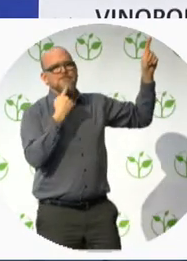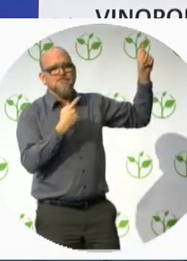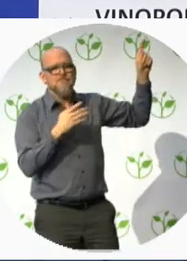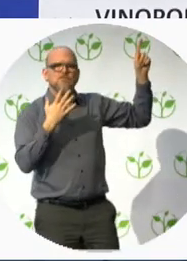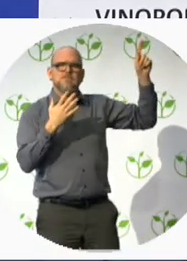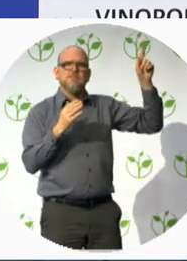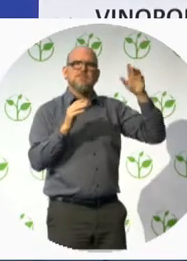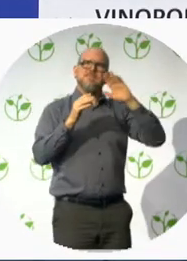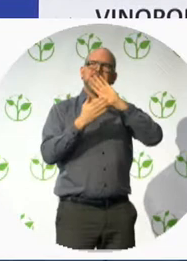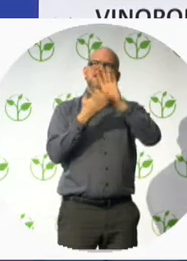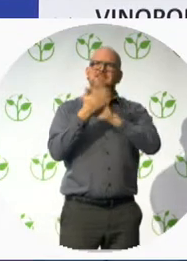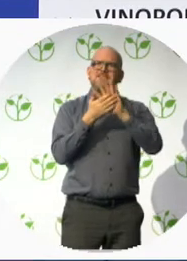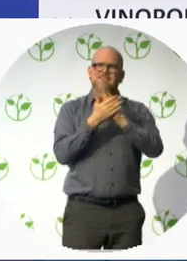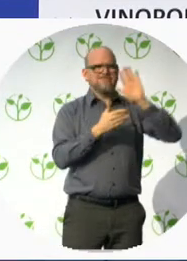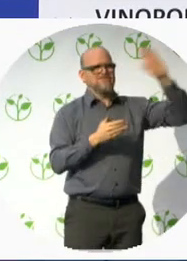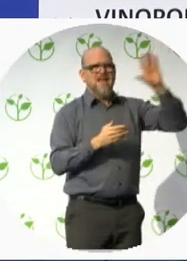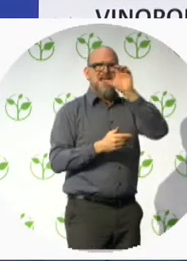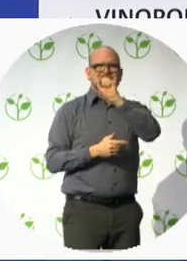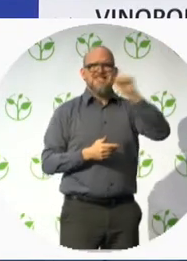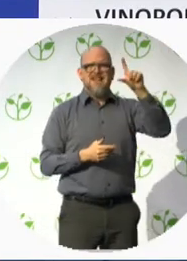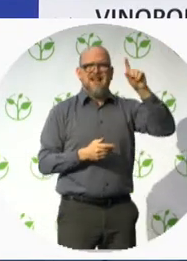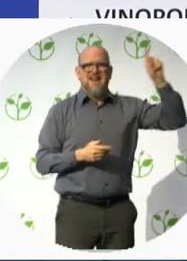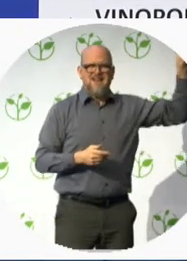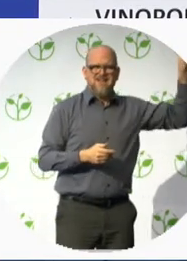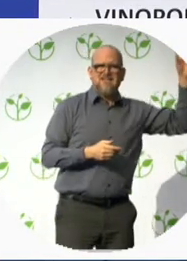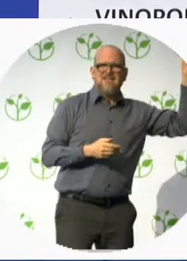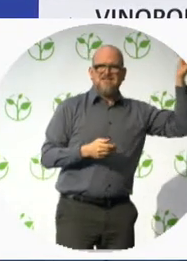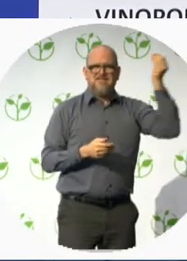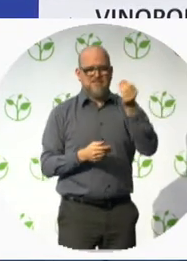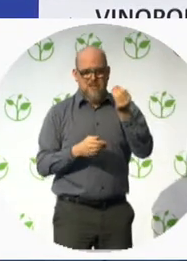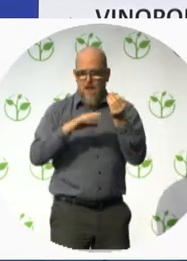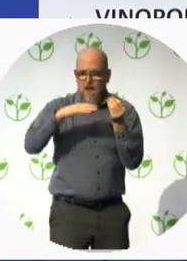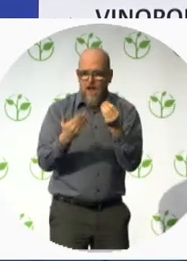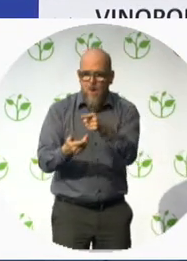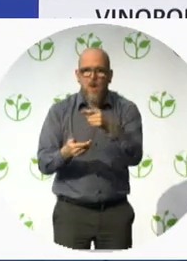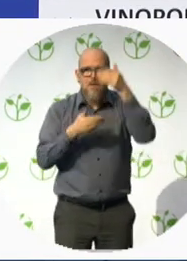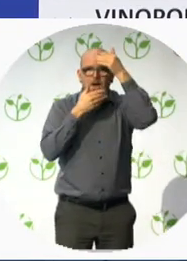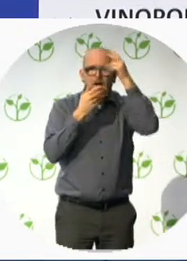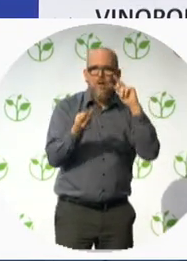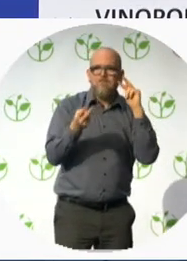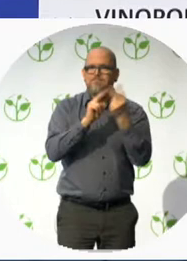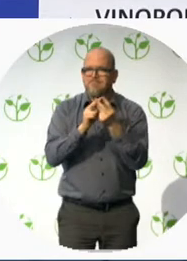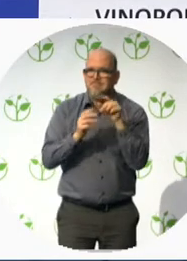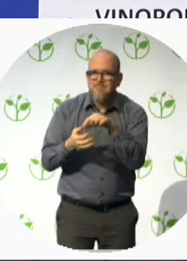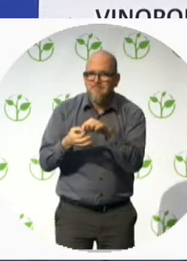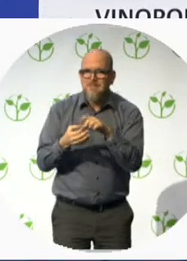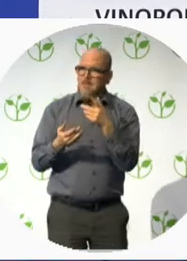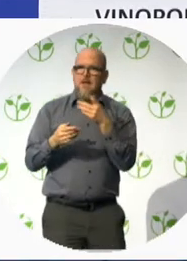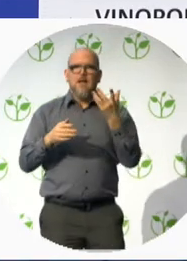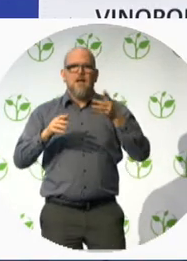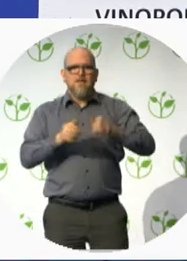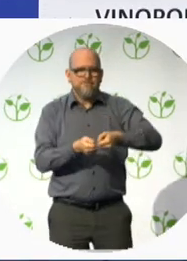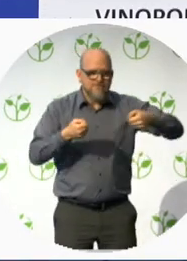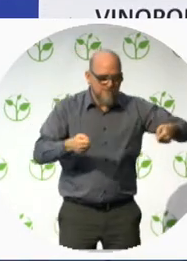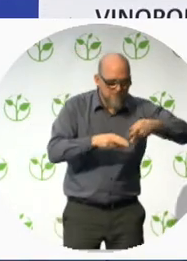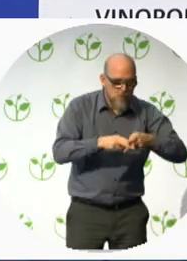we actually have CD and online versions of this. And the purpose of this tool is to help teachers very